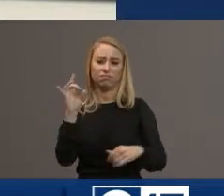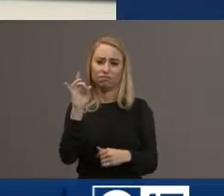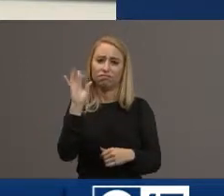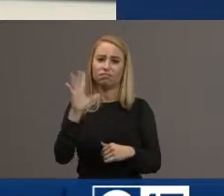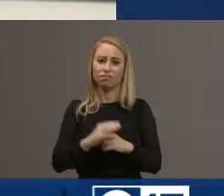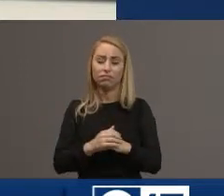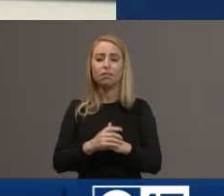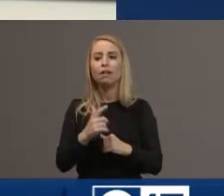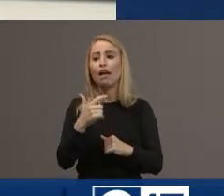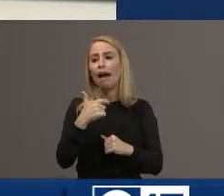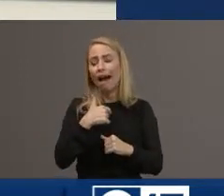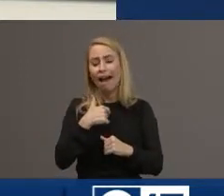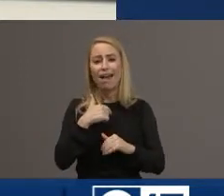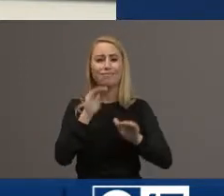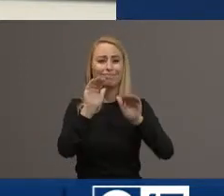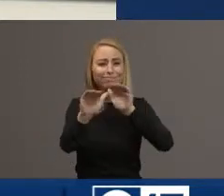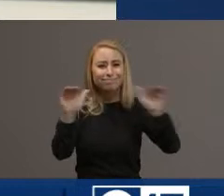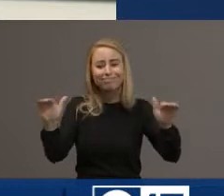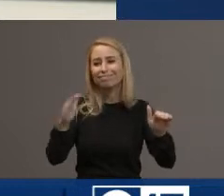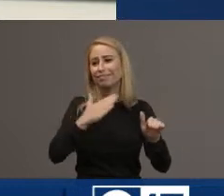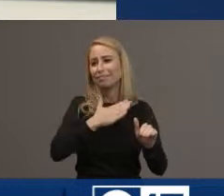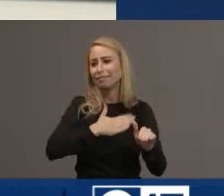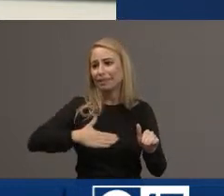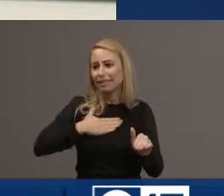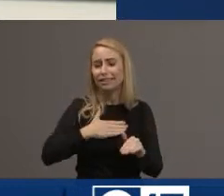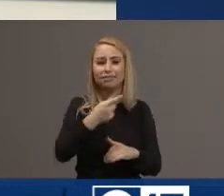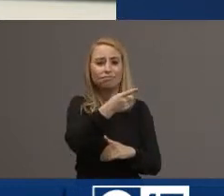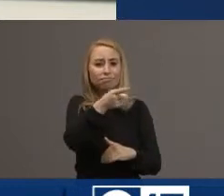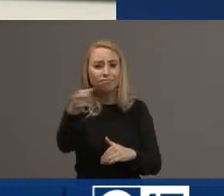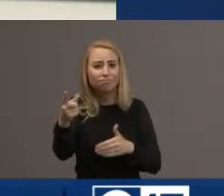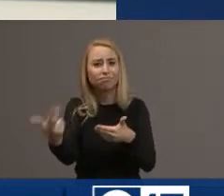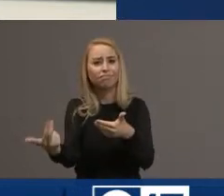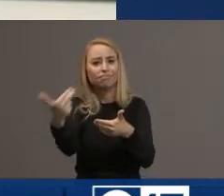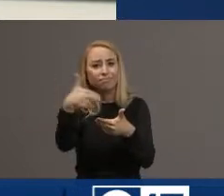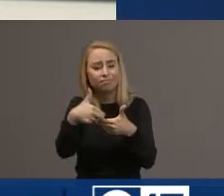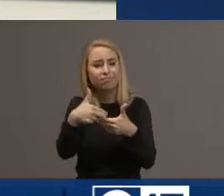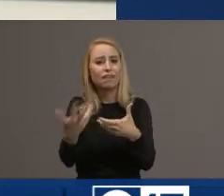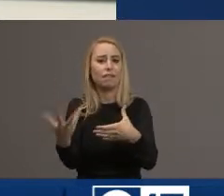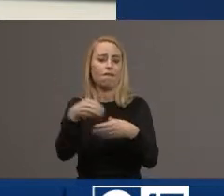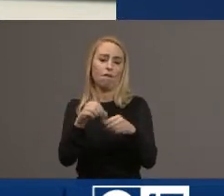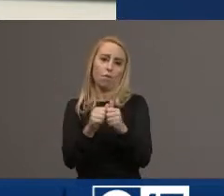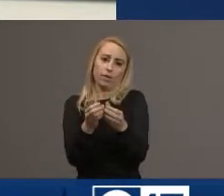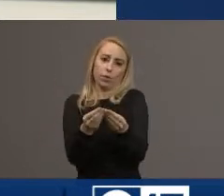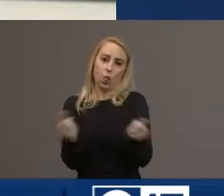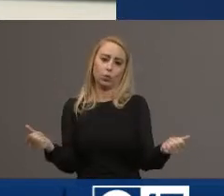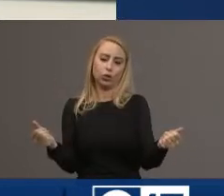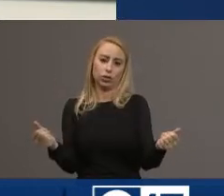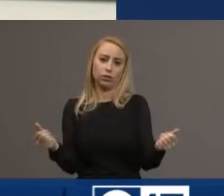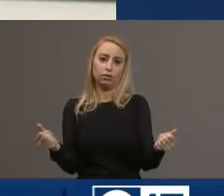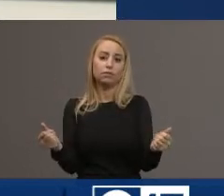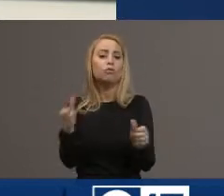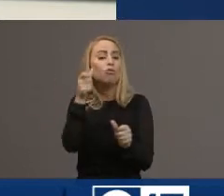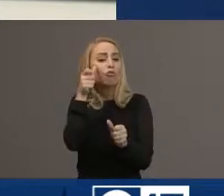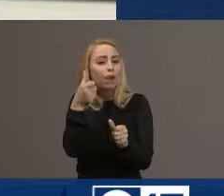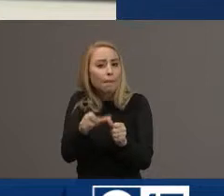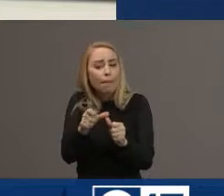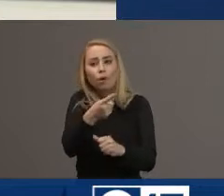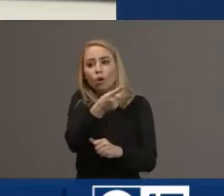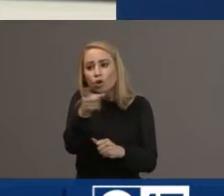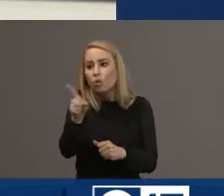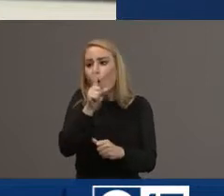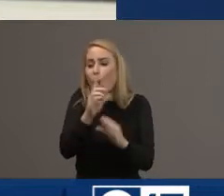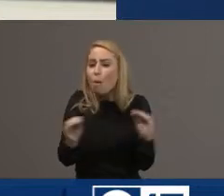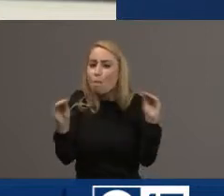I'm enlisting you to be part of the solution here and to remember that you are safer at